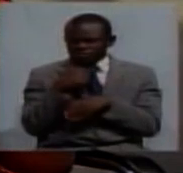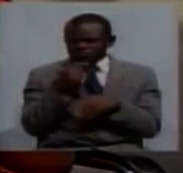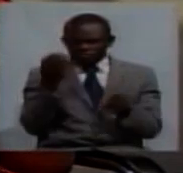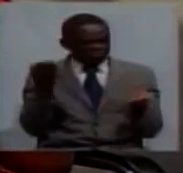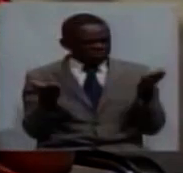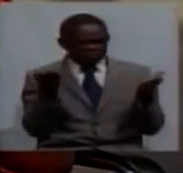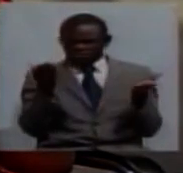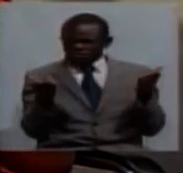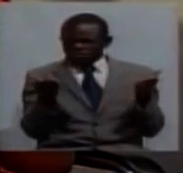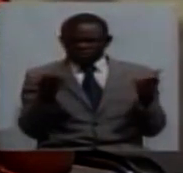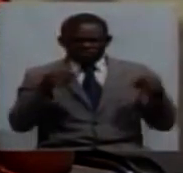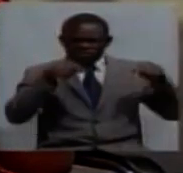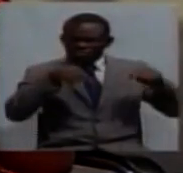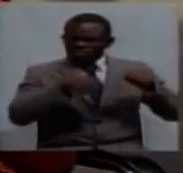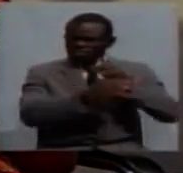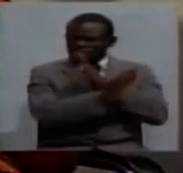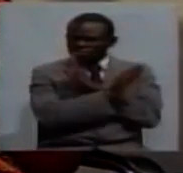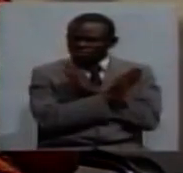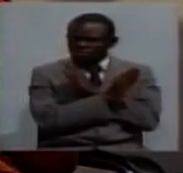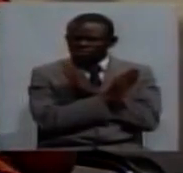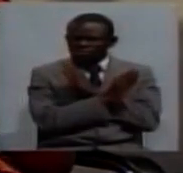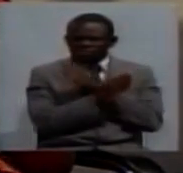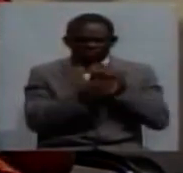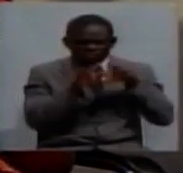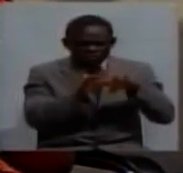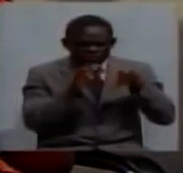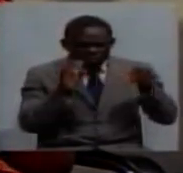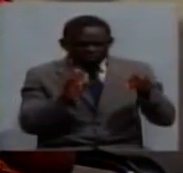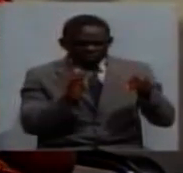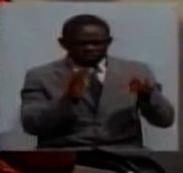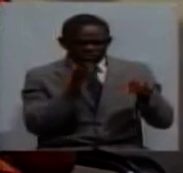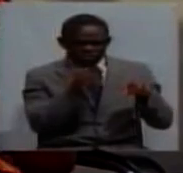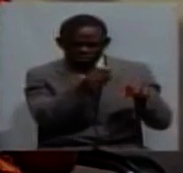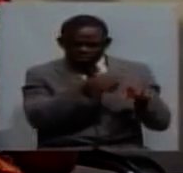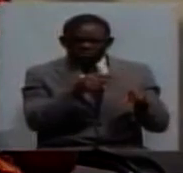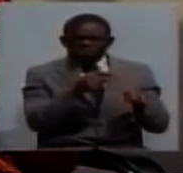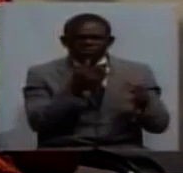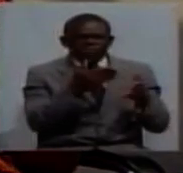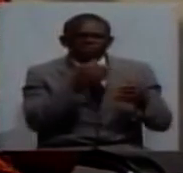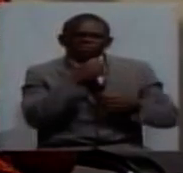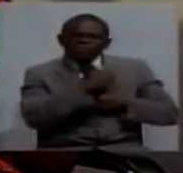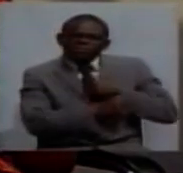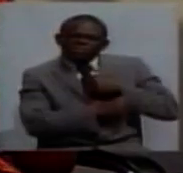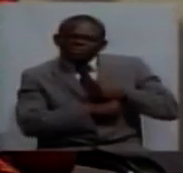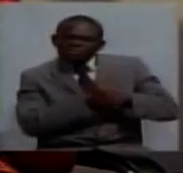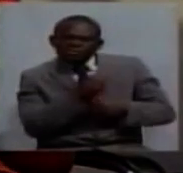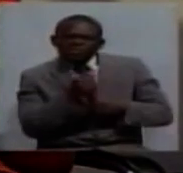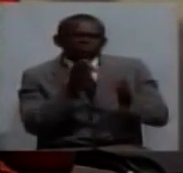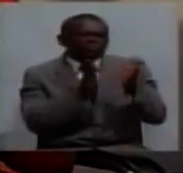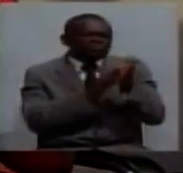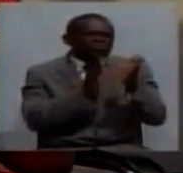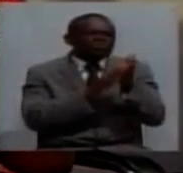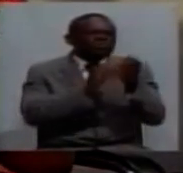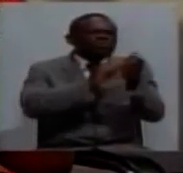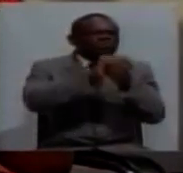who probably struggled a lot to go to school, they walked distances, they had challenges around lighting in the home. Now they've got these things